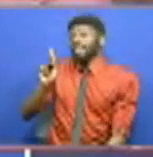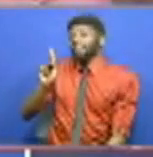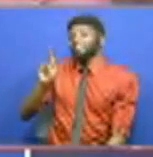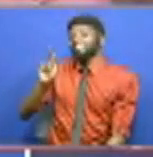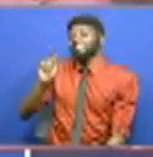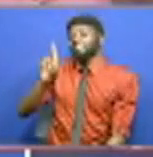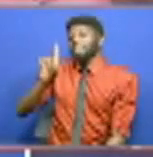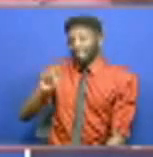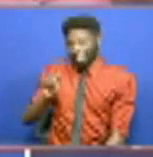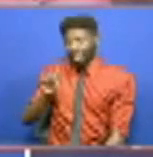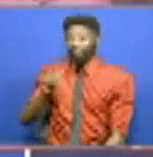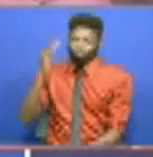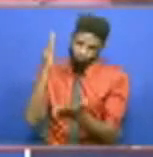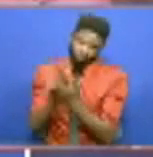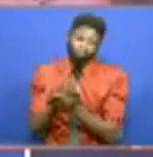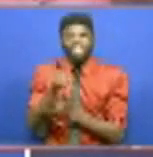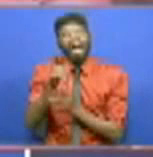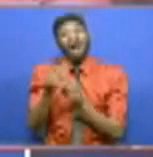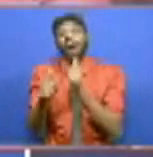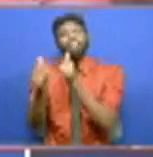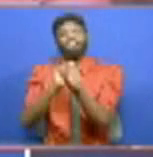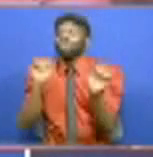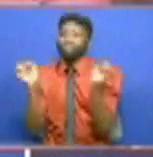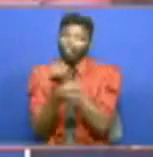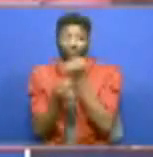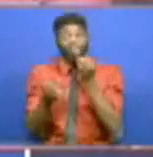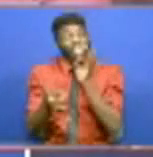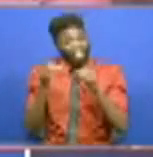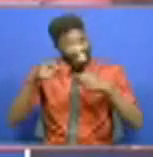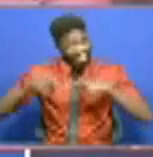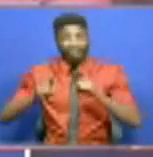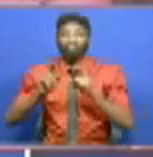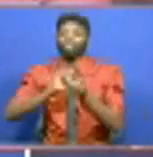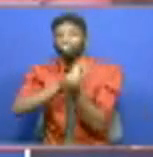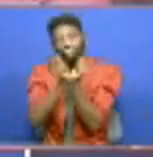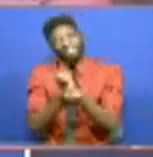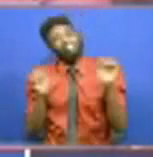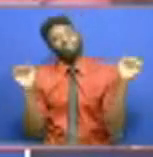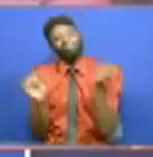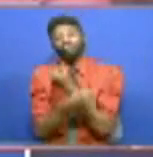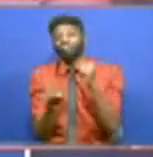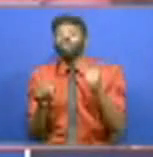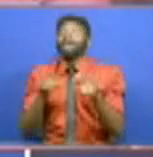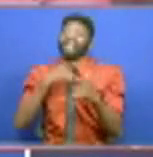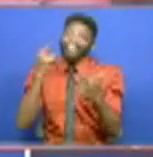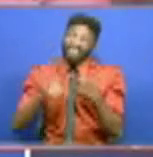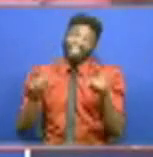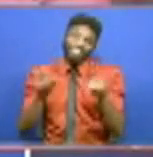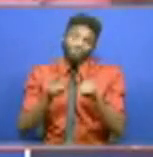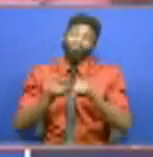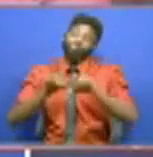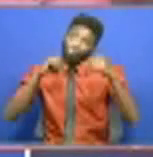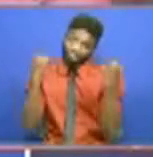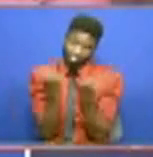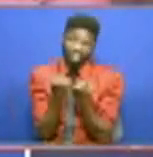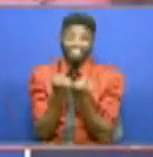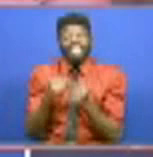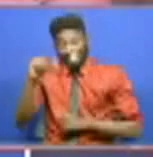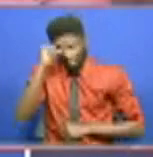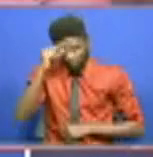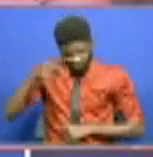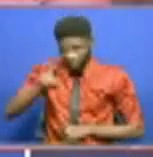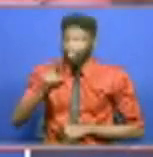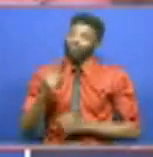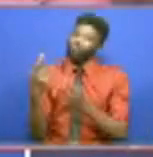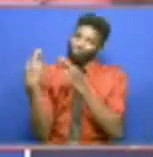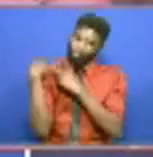run away. You see, if you can't reform yourself, surely society, the government has got a duty to